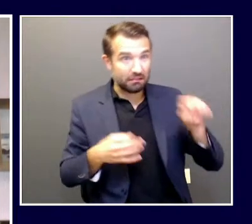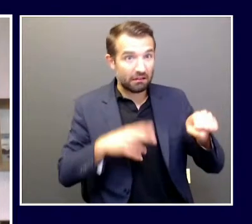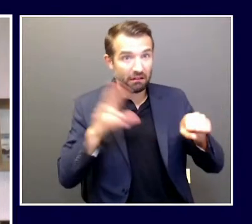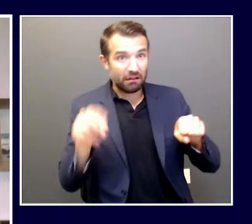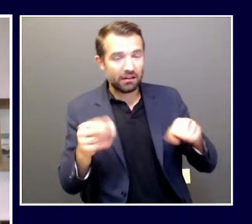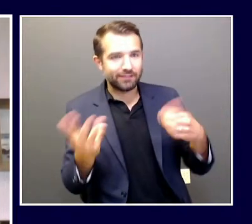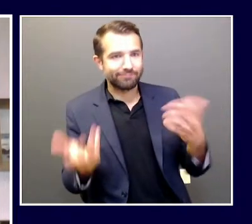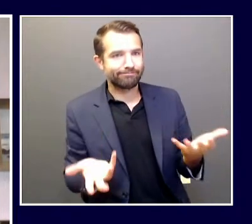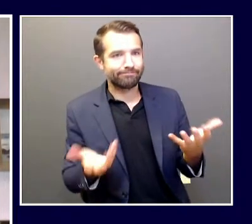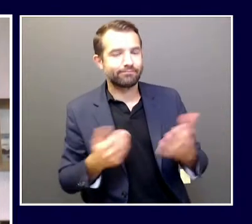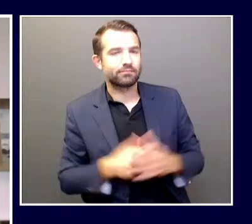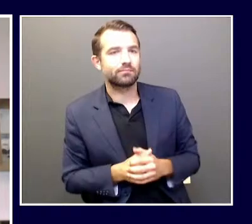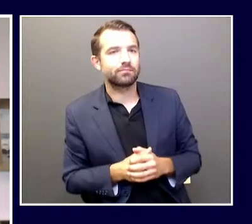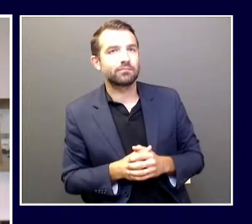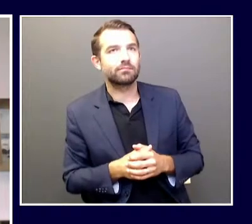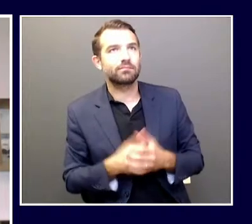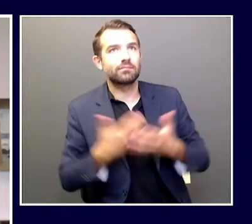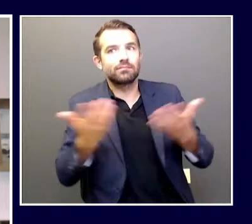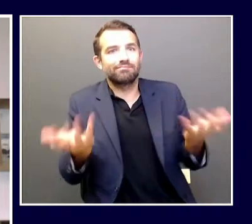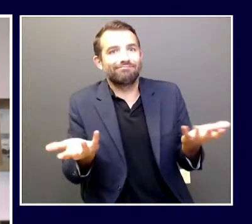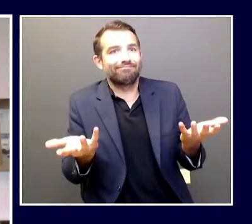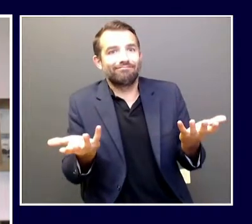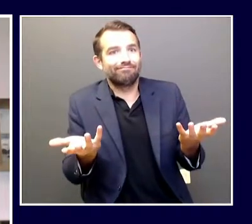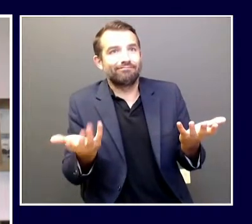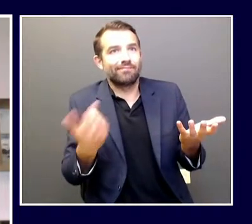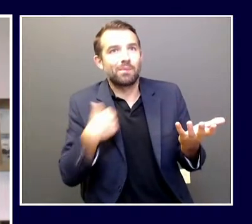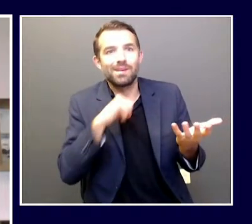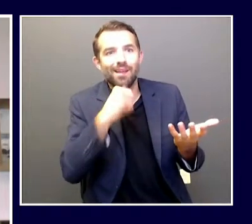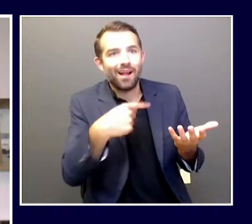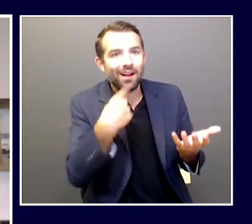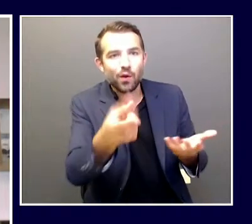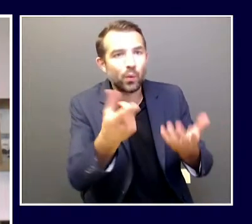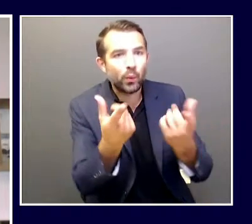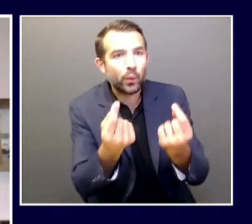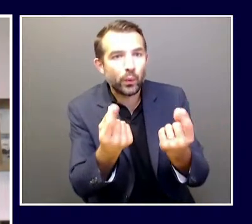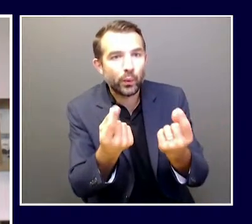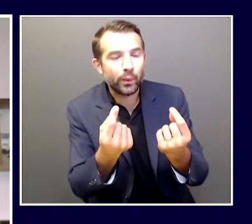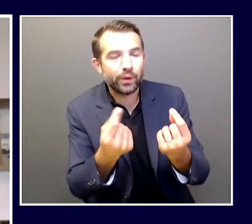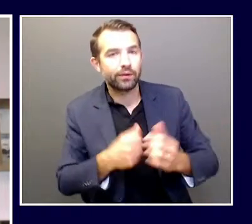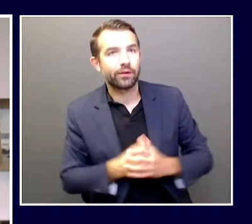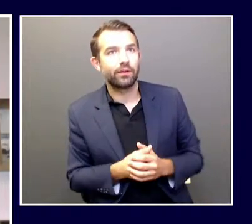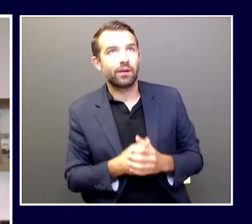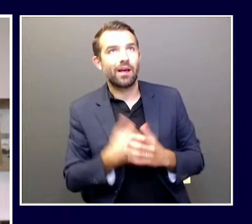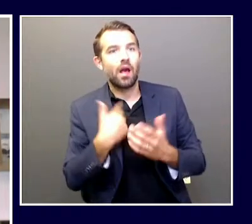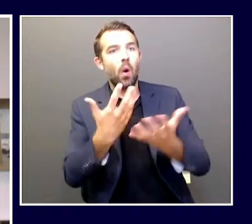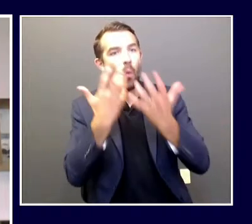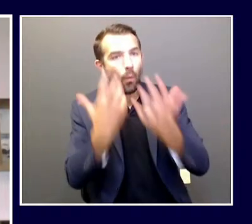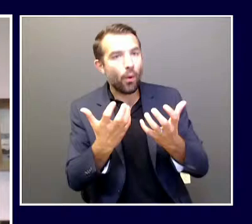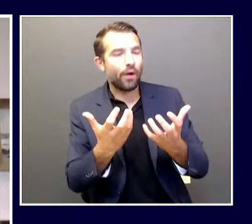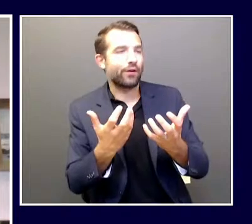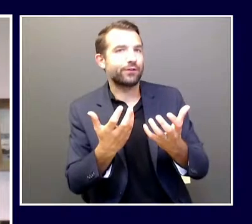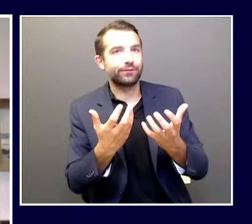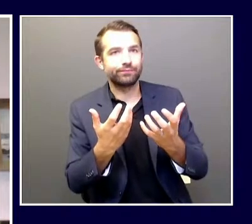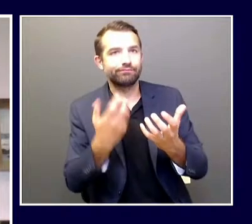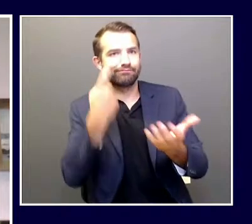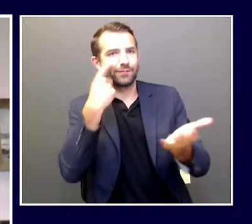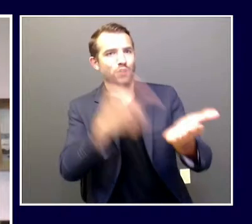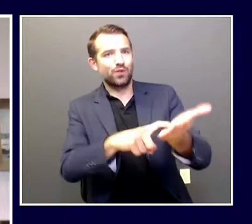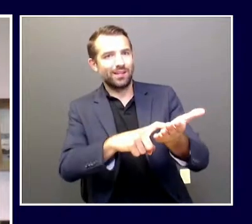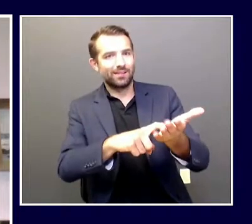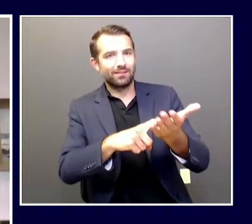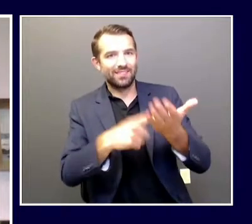want to acknowledge that in some ways, the Delta chapter of the pandemic